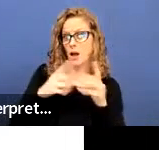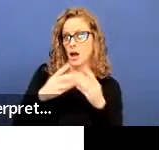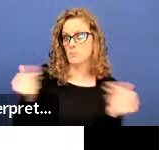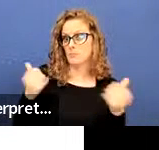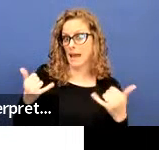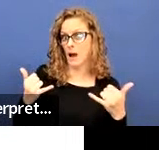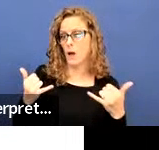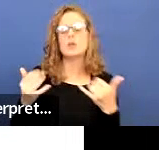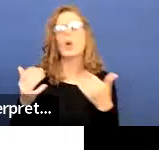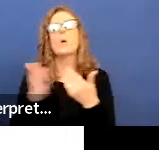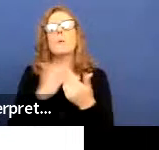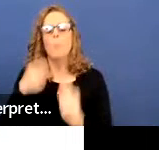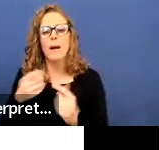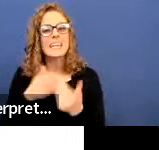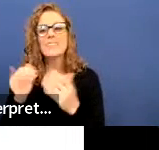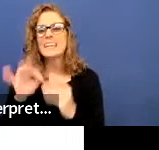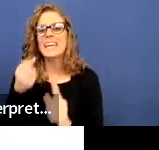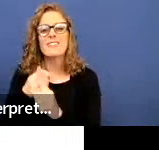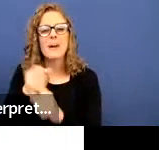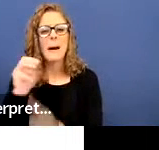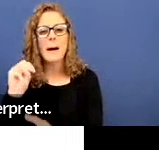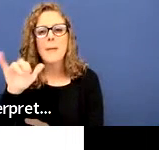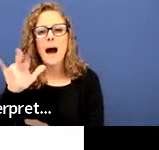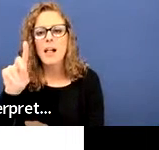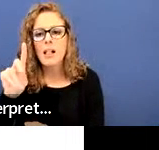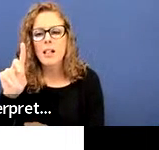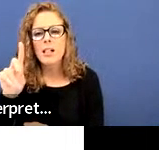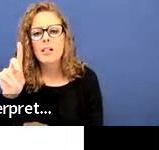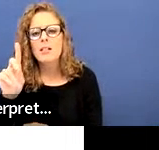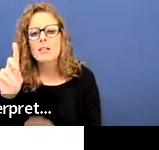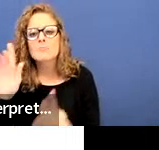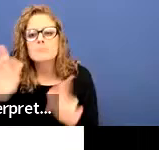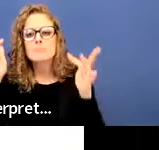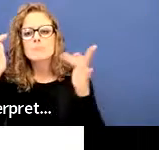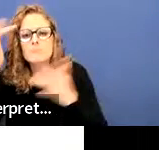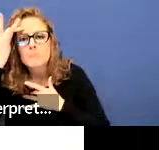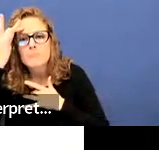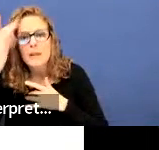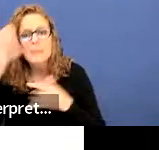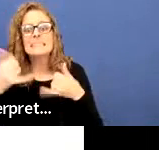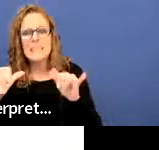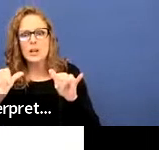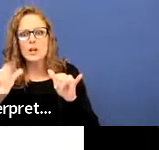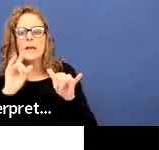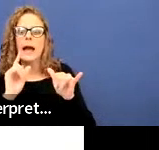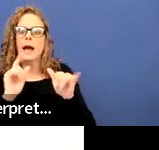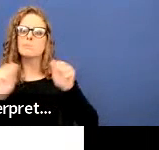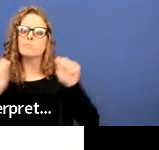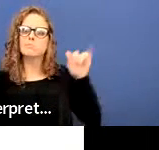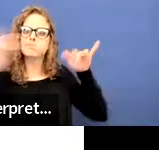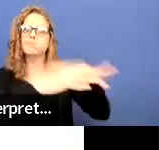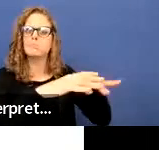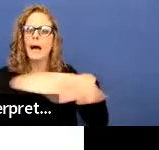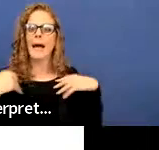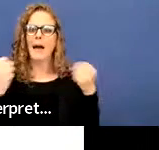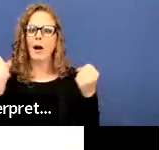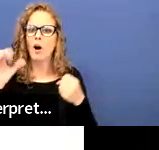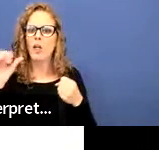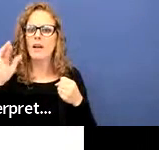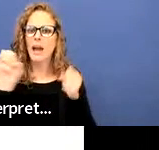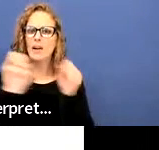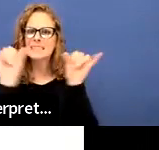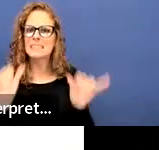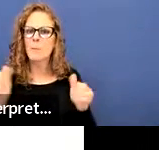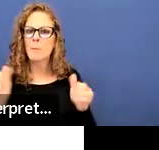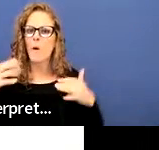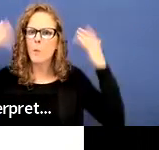going to infect so many people that there is still a potential for overwhelming our healthcare system. Whether that happens in Alameda County, I think is really